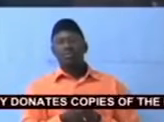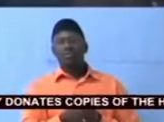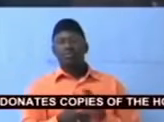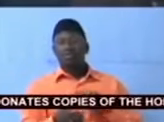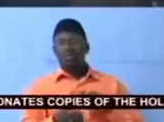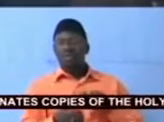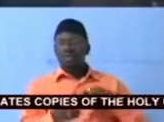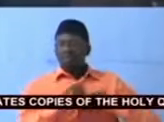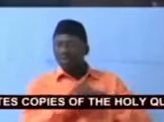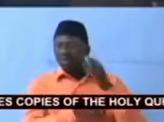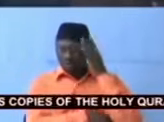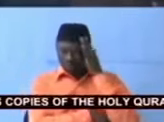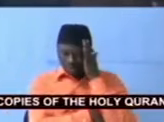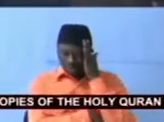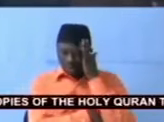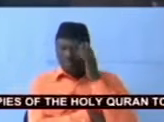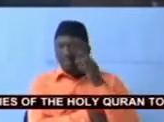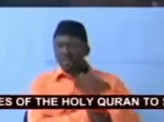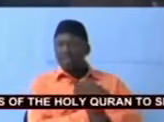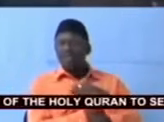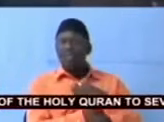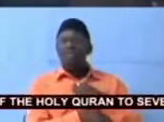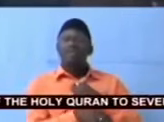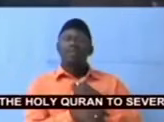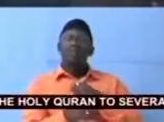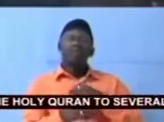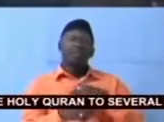suma xalaat dal li nga xamne mu ngi jëm ci walli